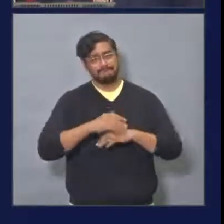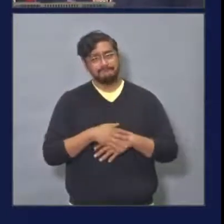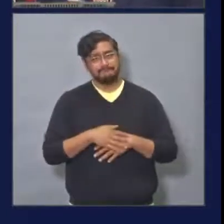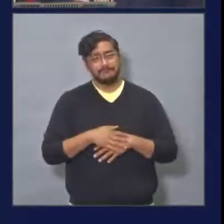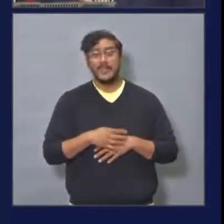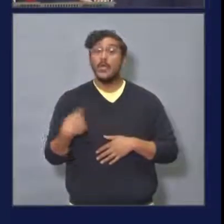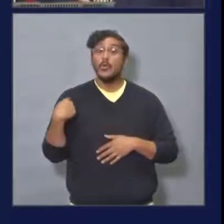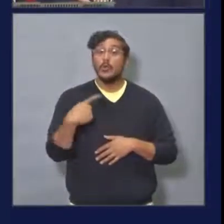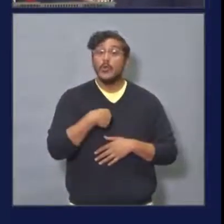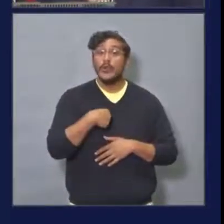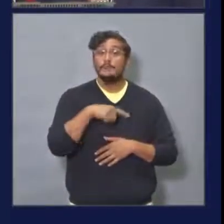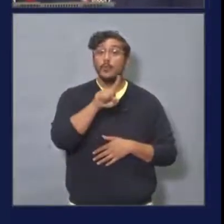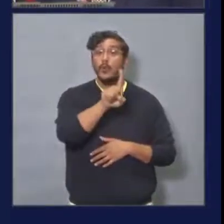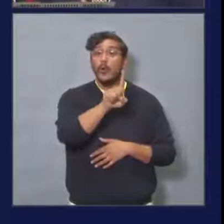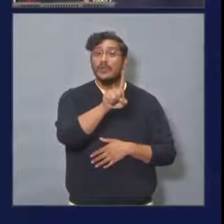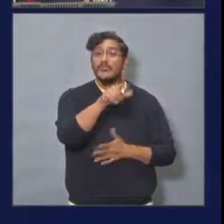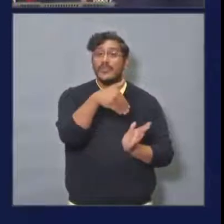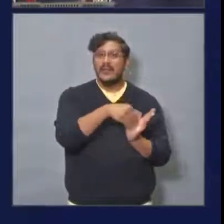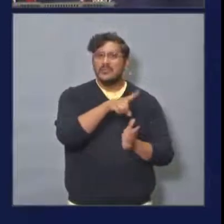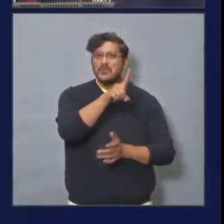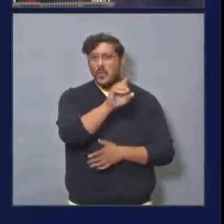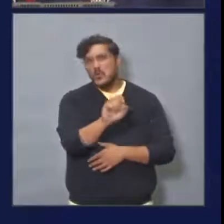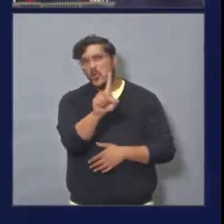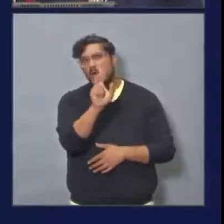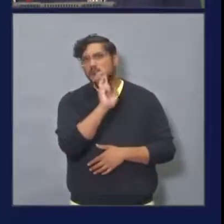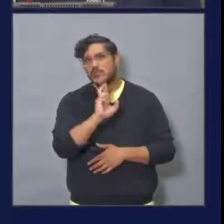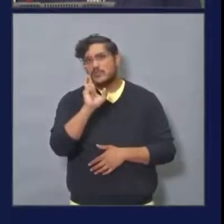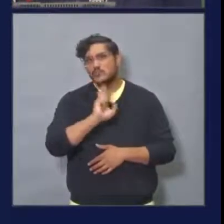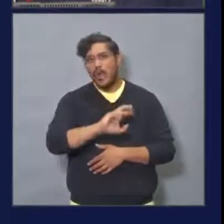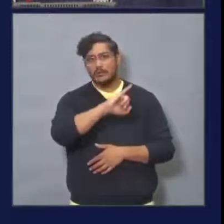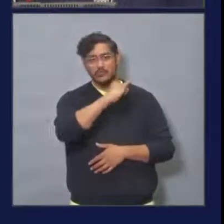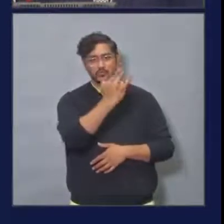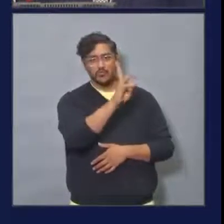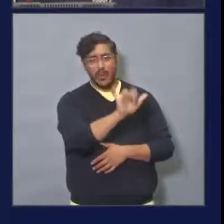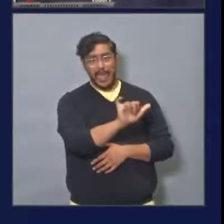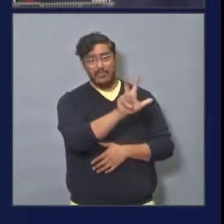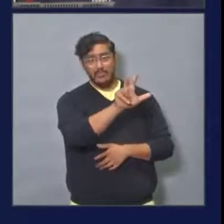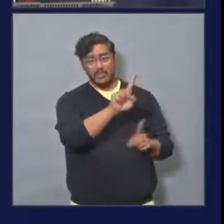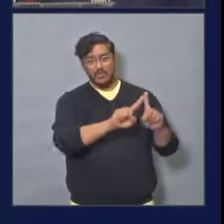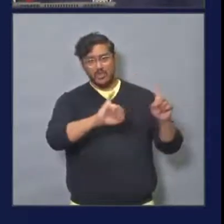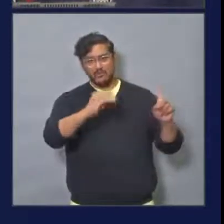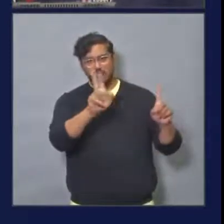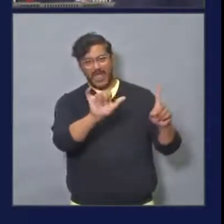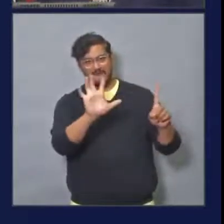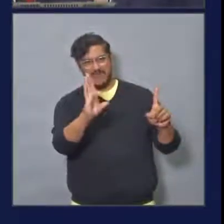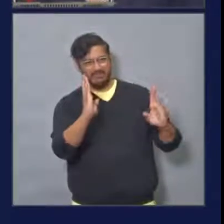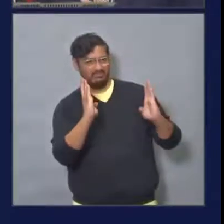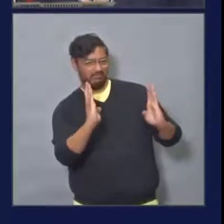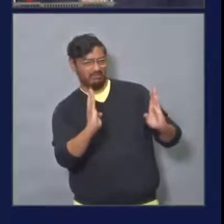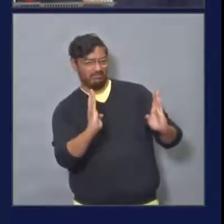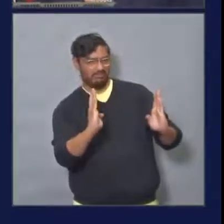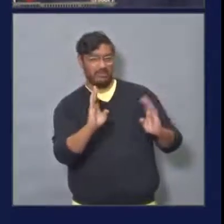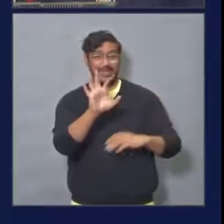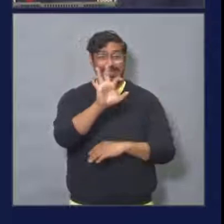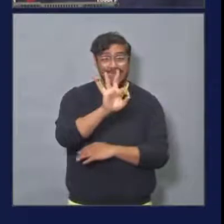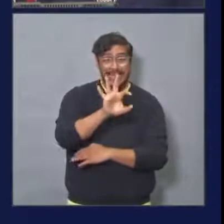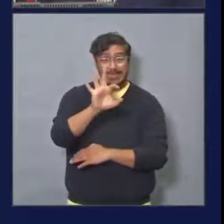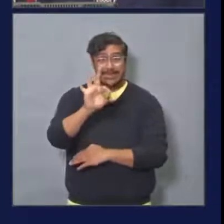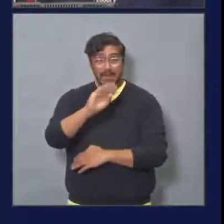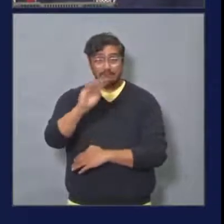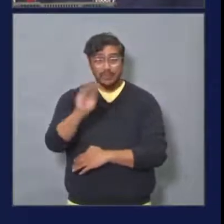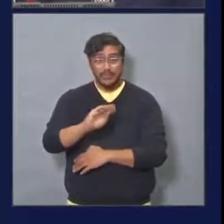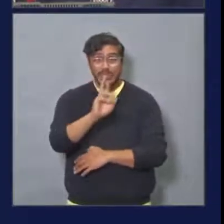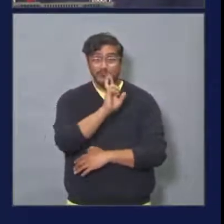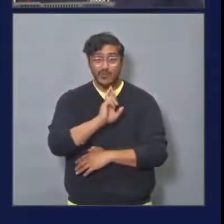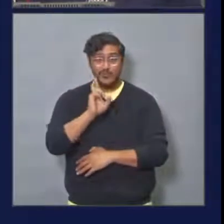visited 1,101 restaurants between July 3rd and July 5th. And they found that 99% of restaurants